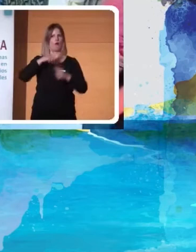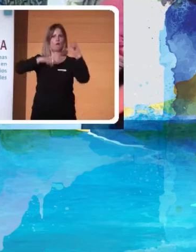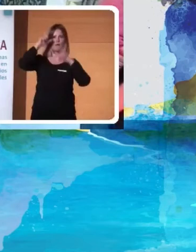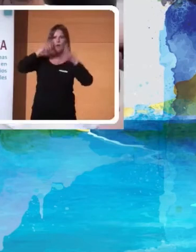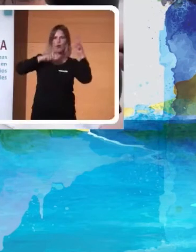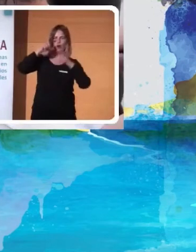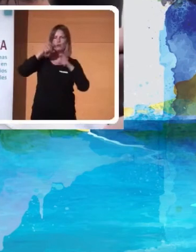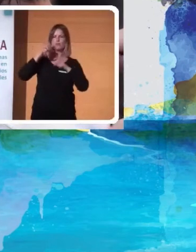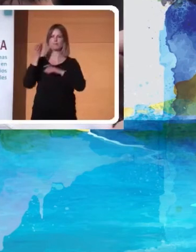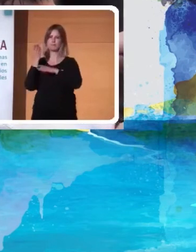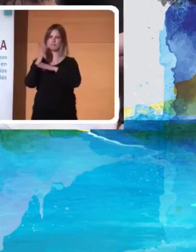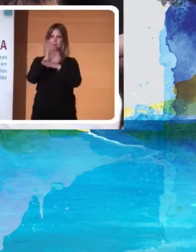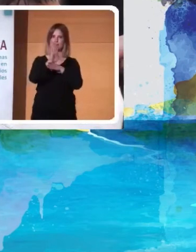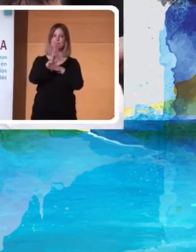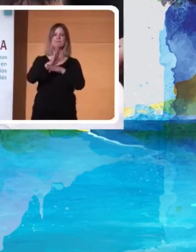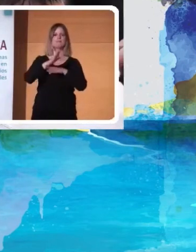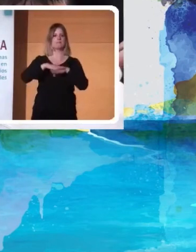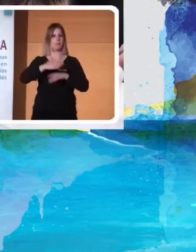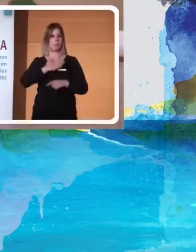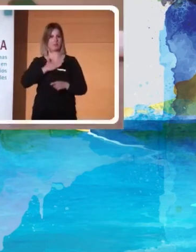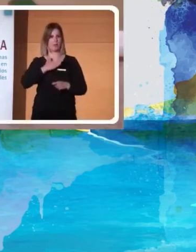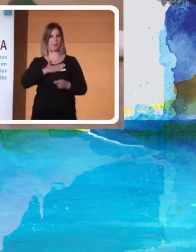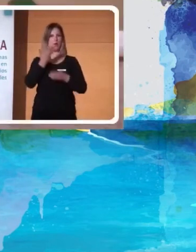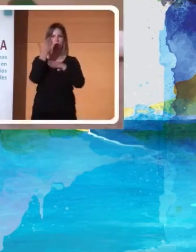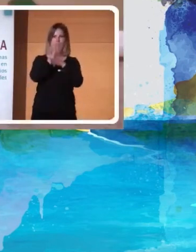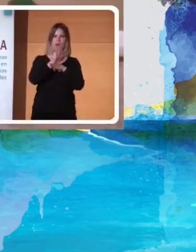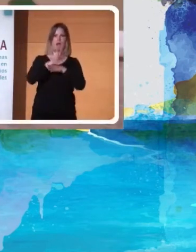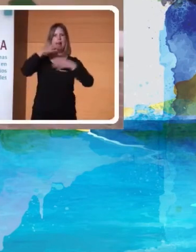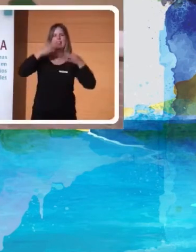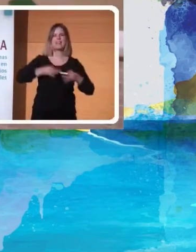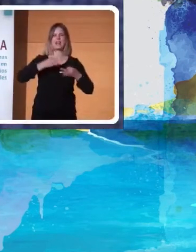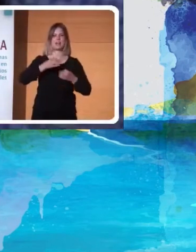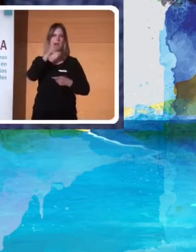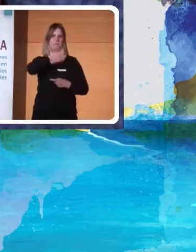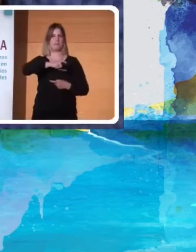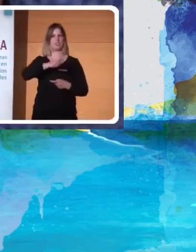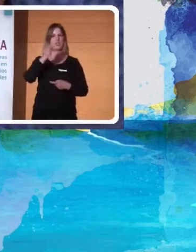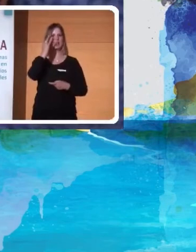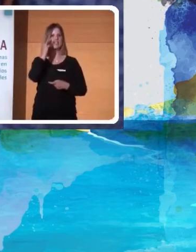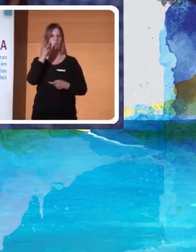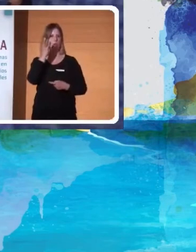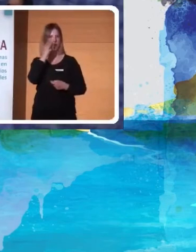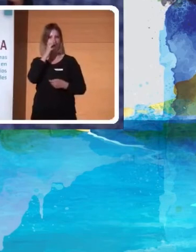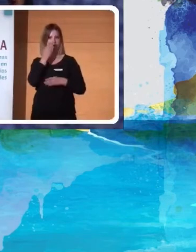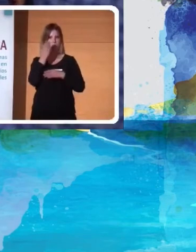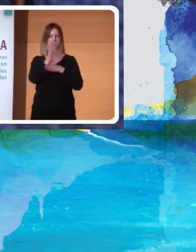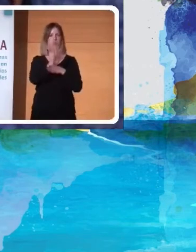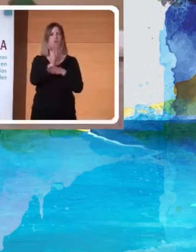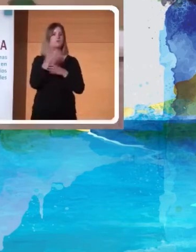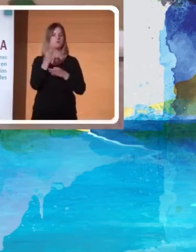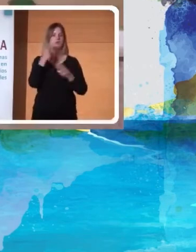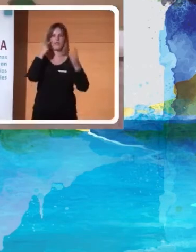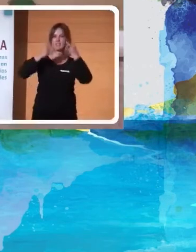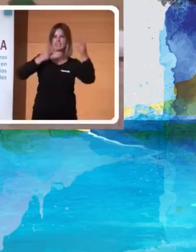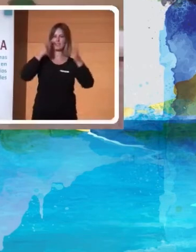access certain monuments through pictures, they have shown images to the